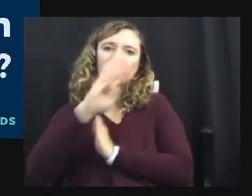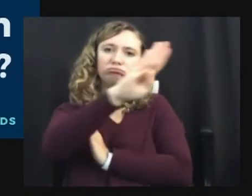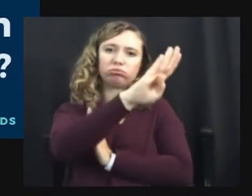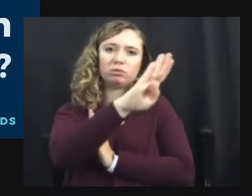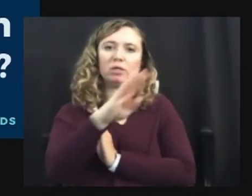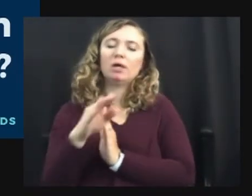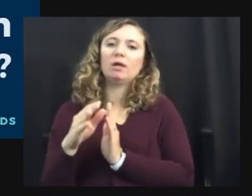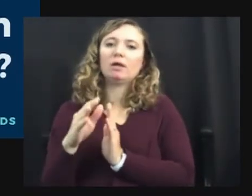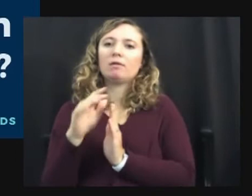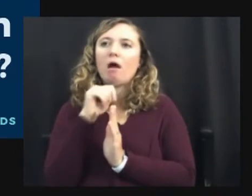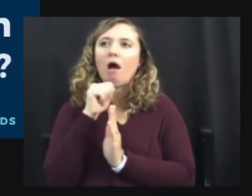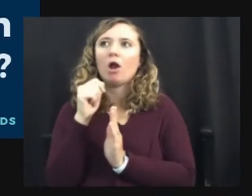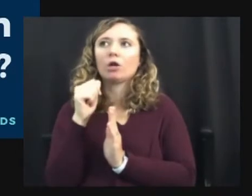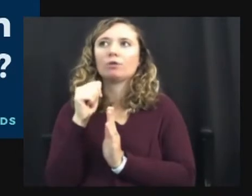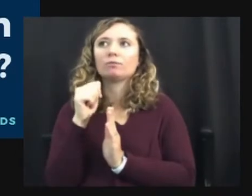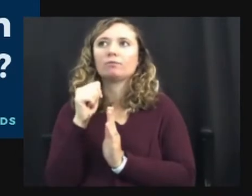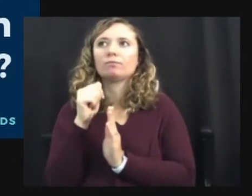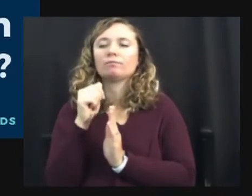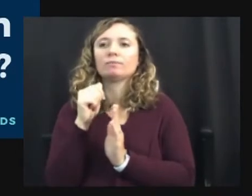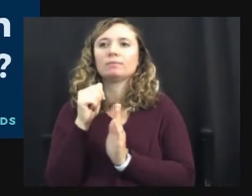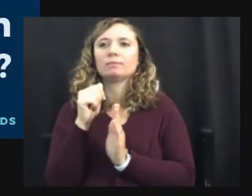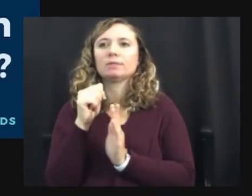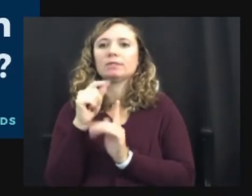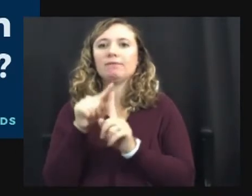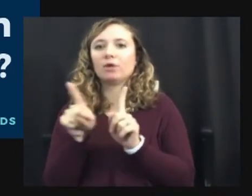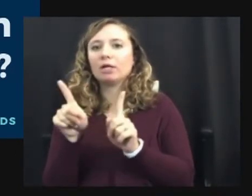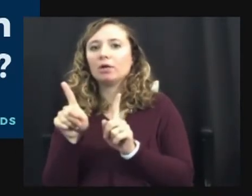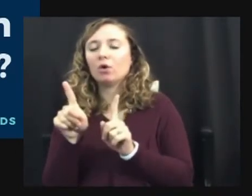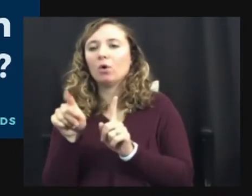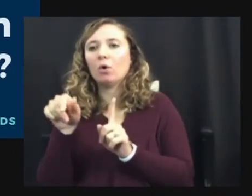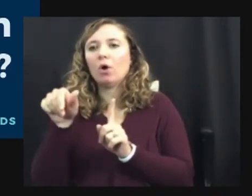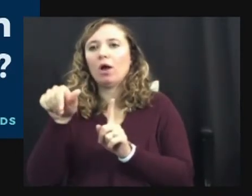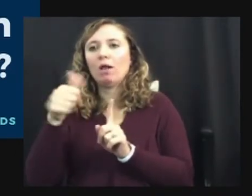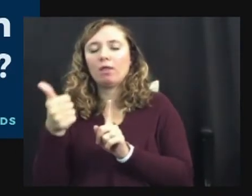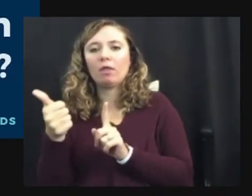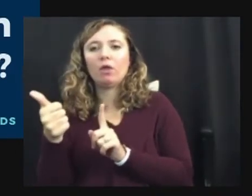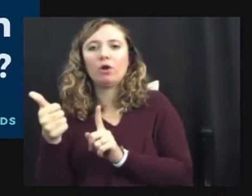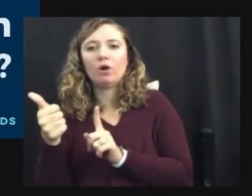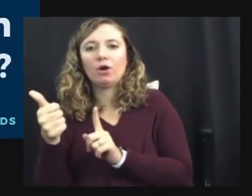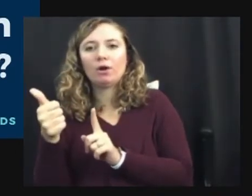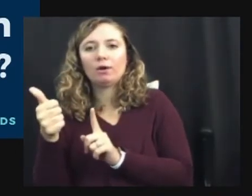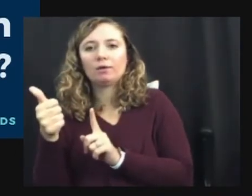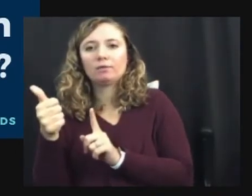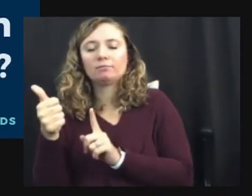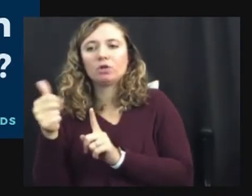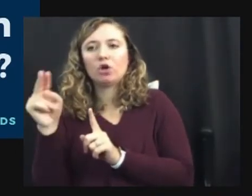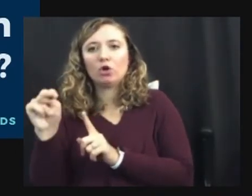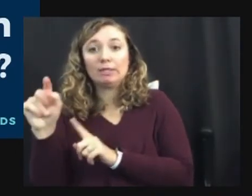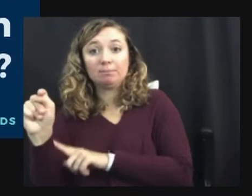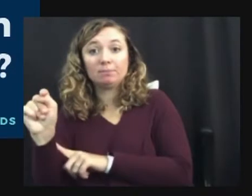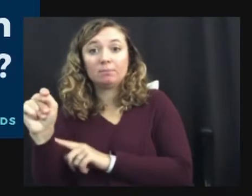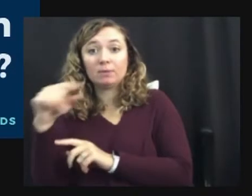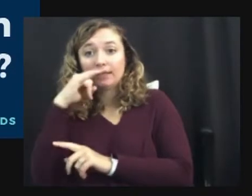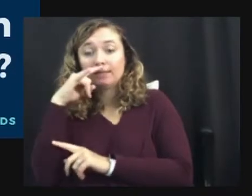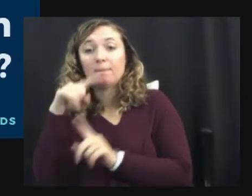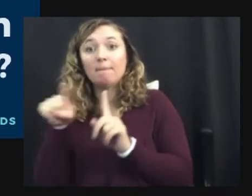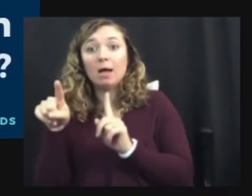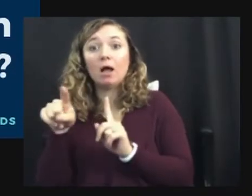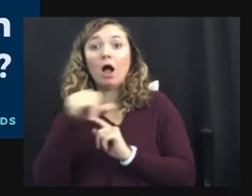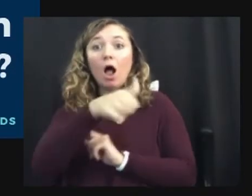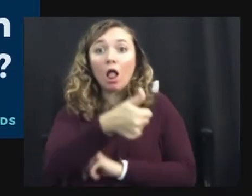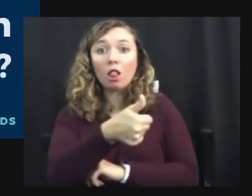from non-autistic kids, but from other autistic kids too. So we have all of these